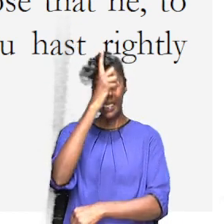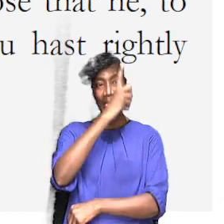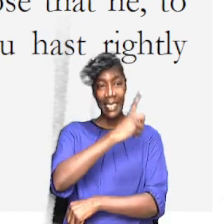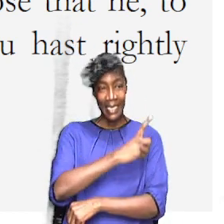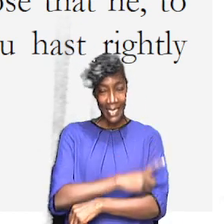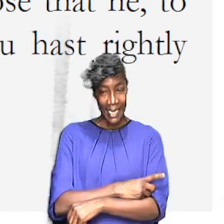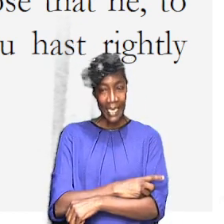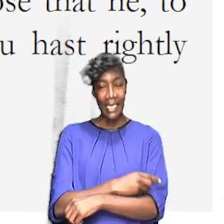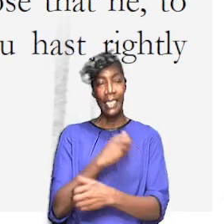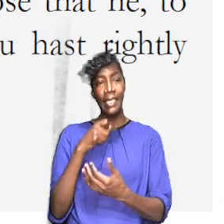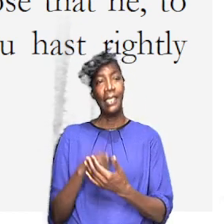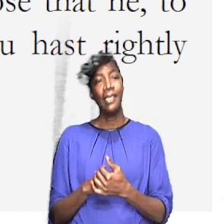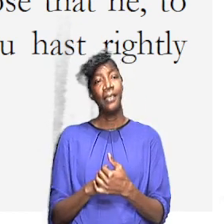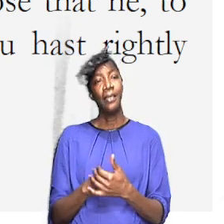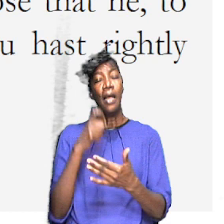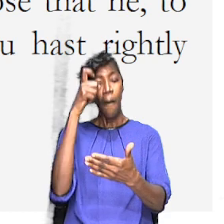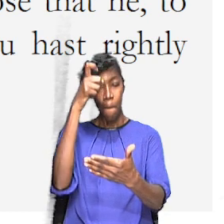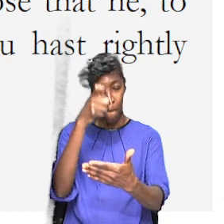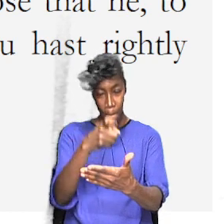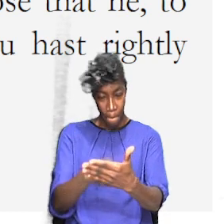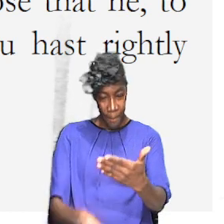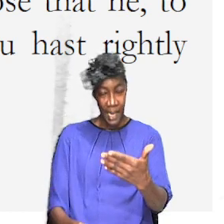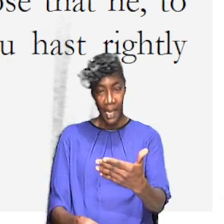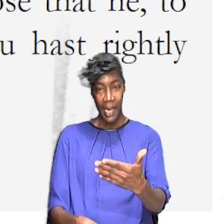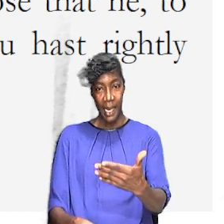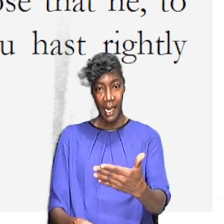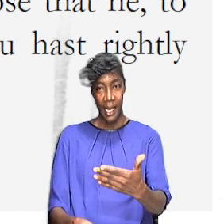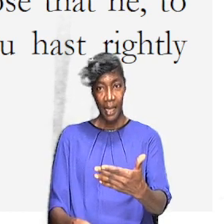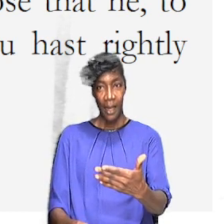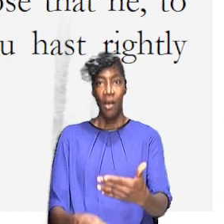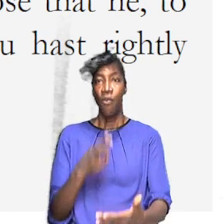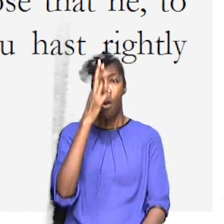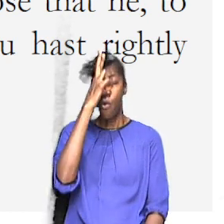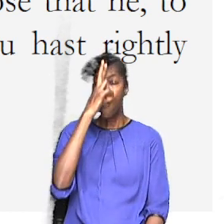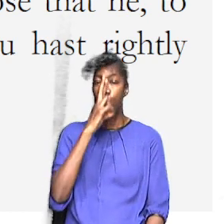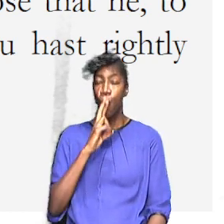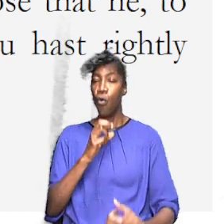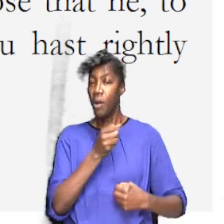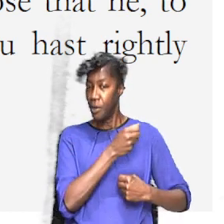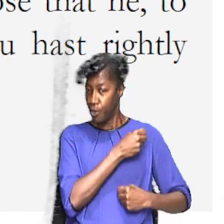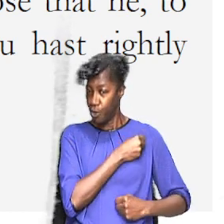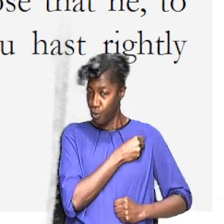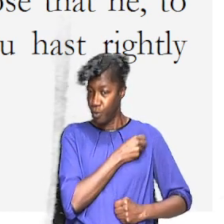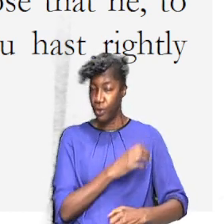was a day's wage for a Roman soldier. So think about it